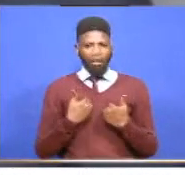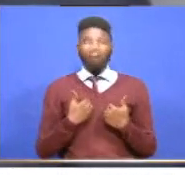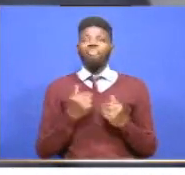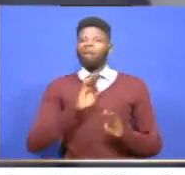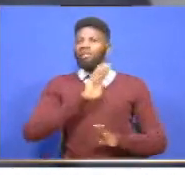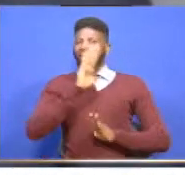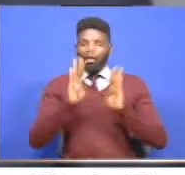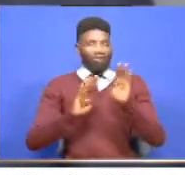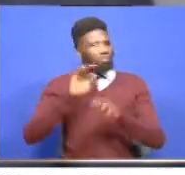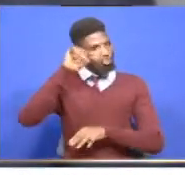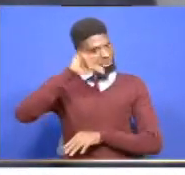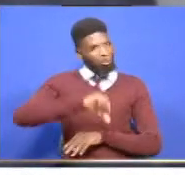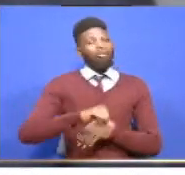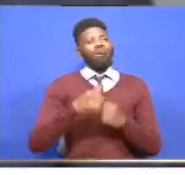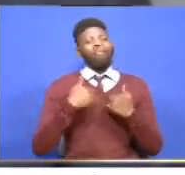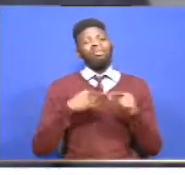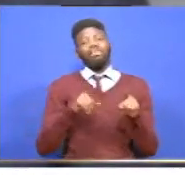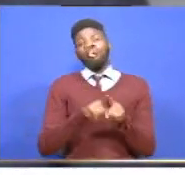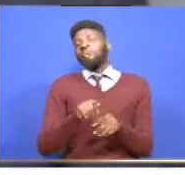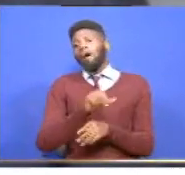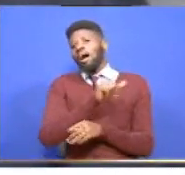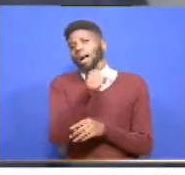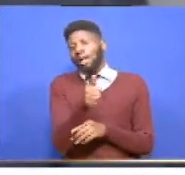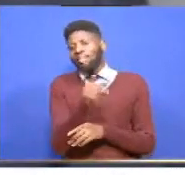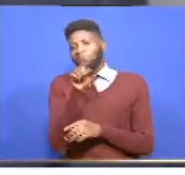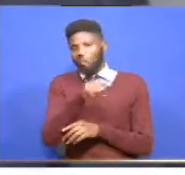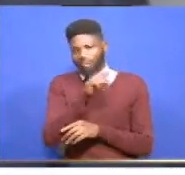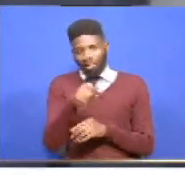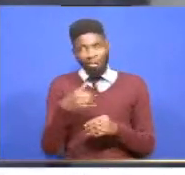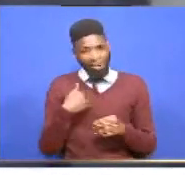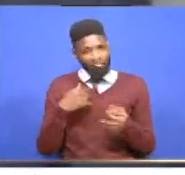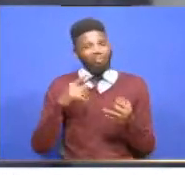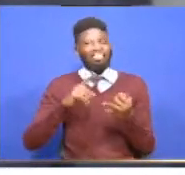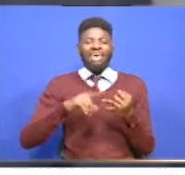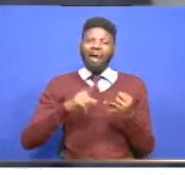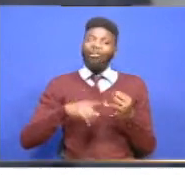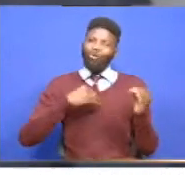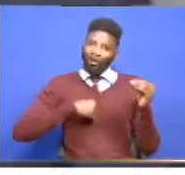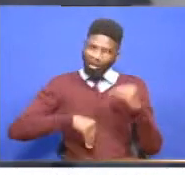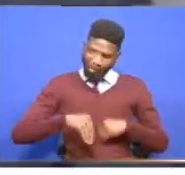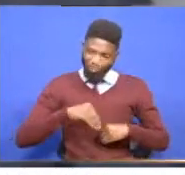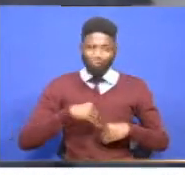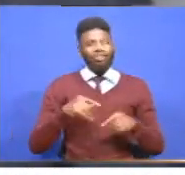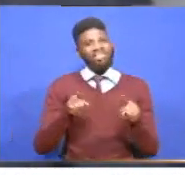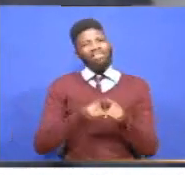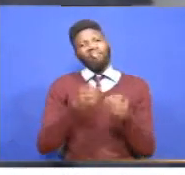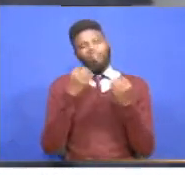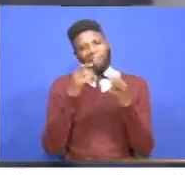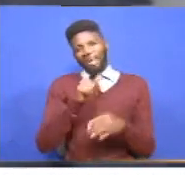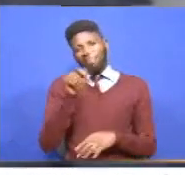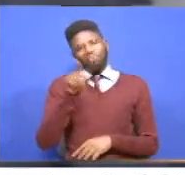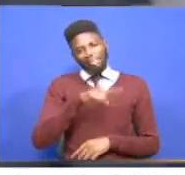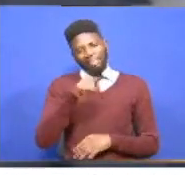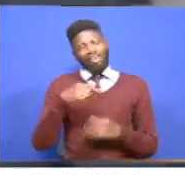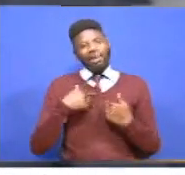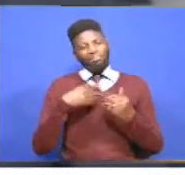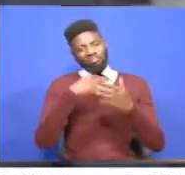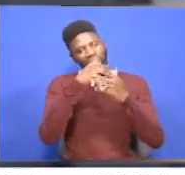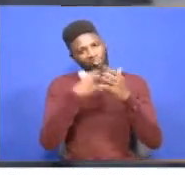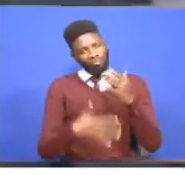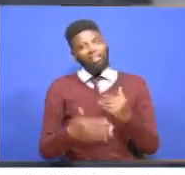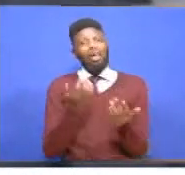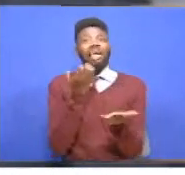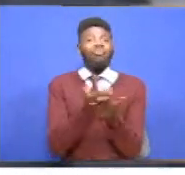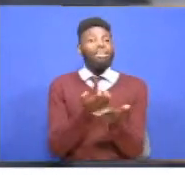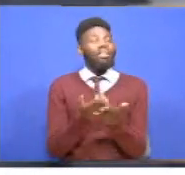liable to a number of offences which she has committed, corruption being one of them. What is the evidence